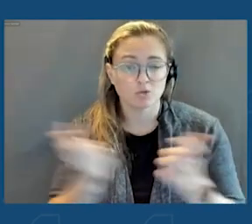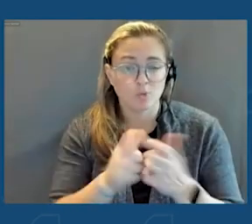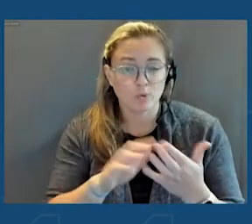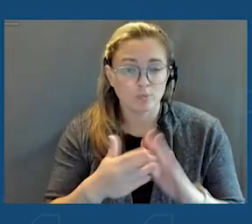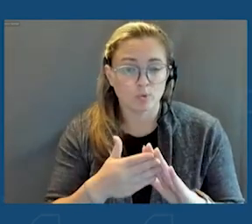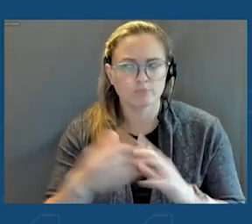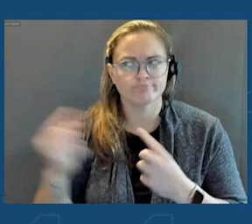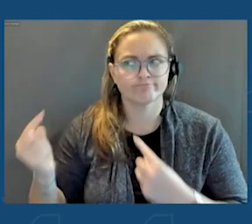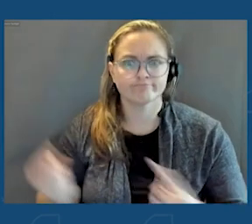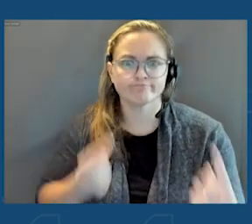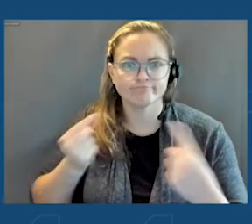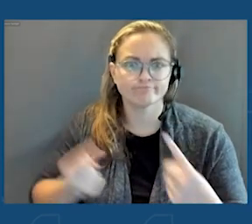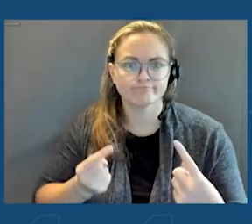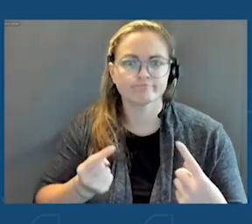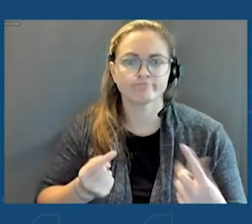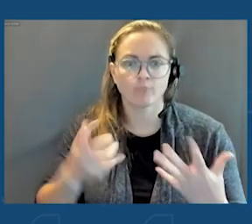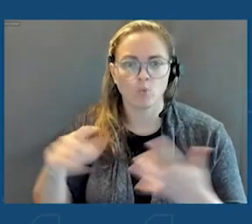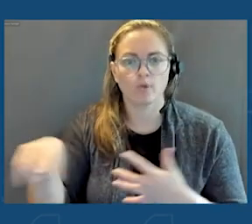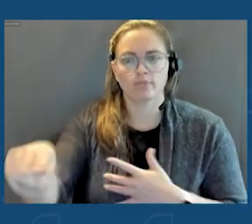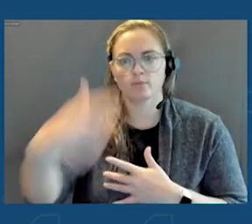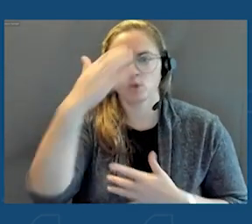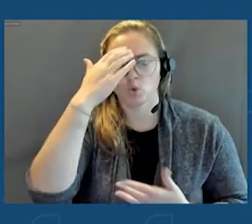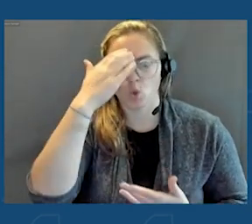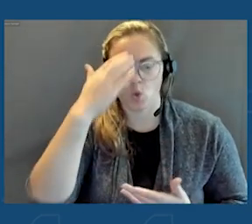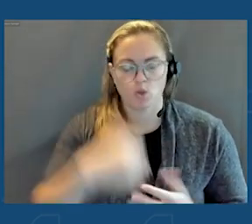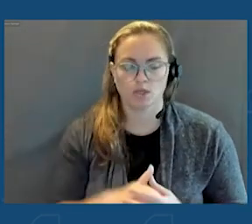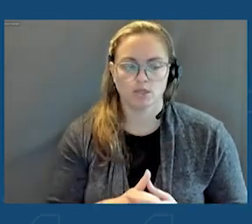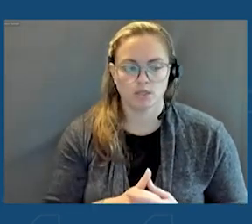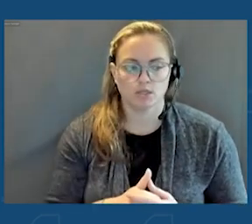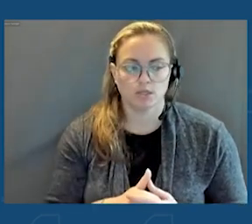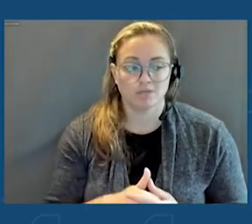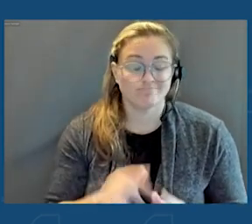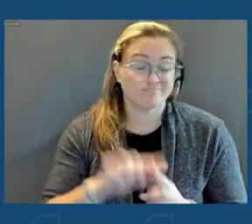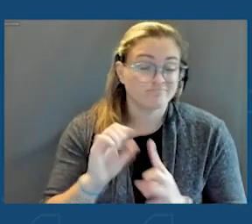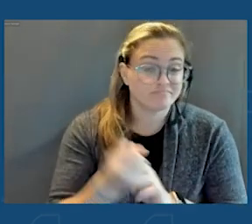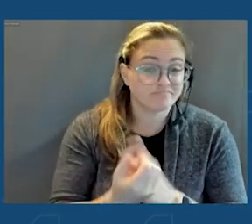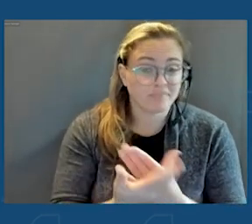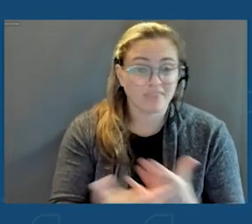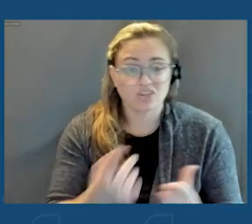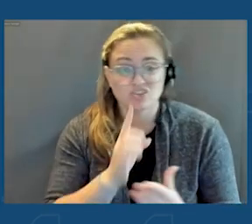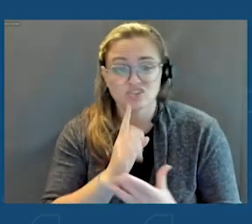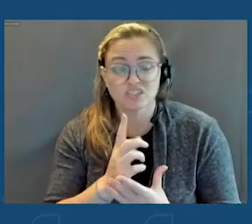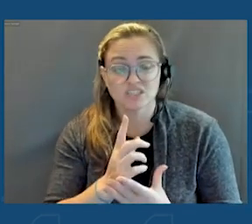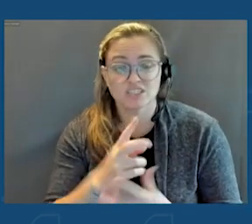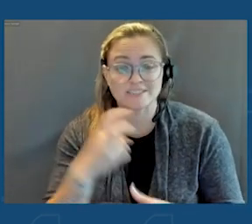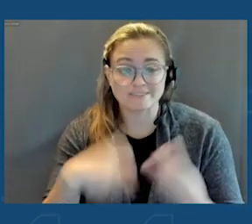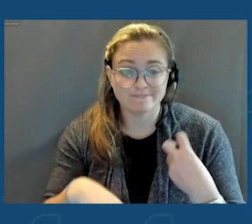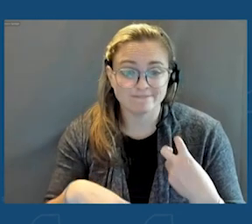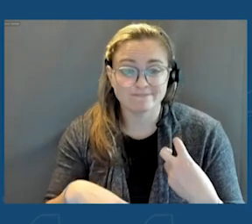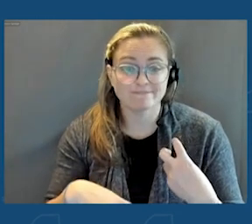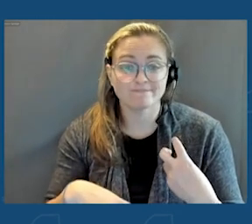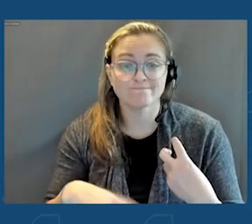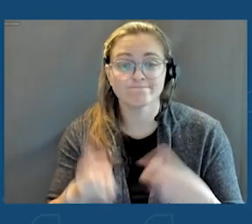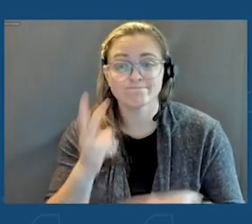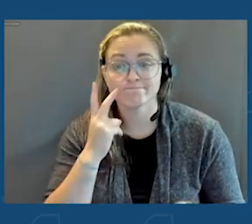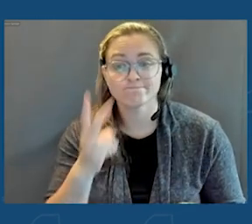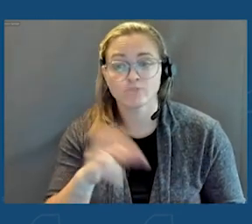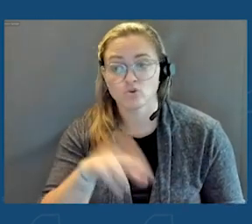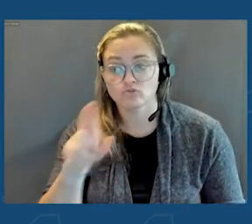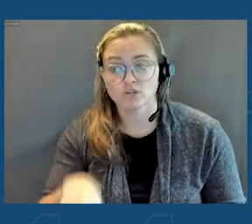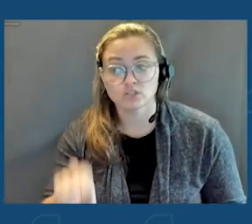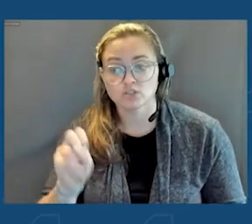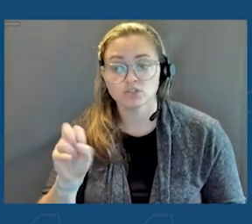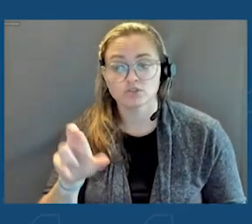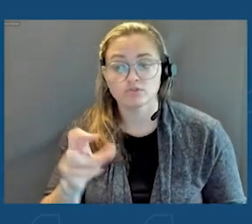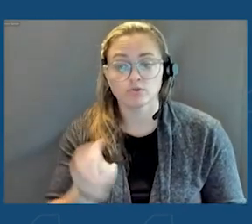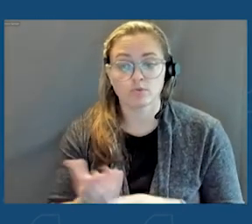struggling. And I want them to know that in situations where things are really difficult, like we saw in Rochester and Syracuse last summer